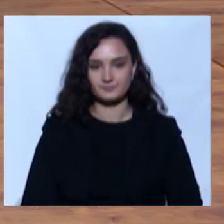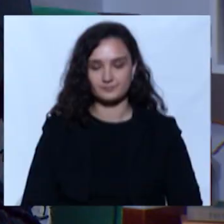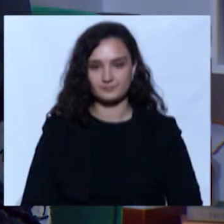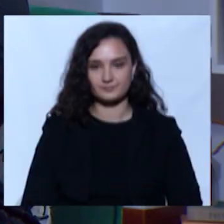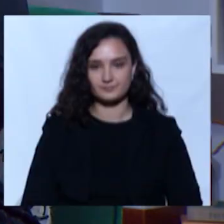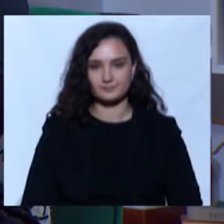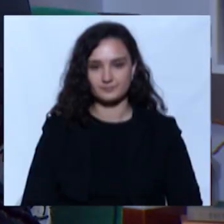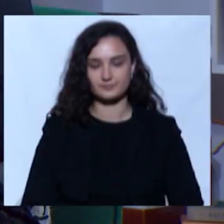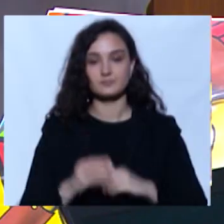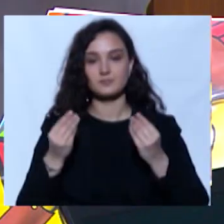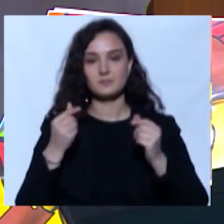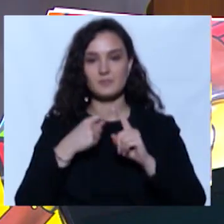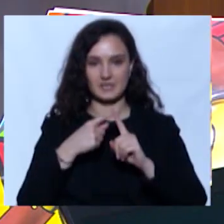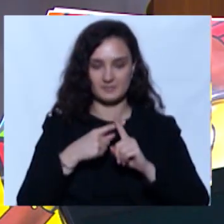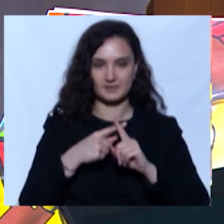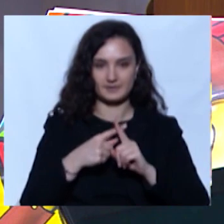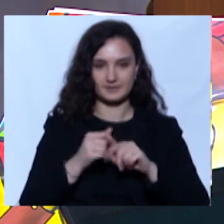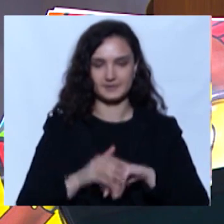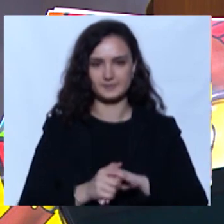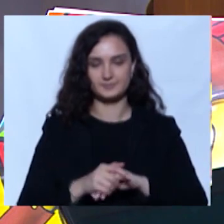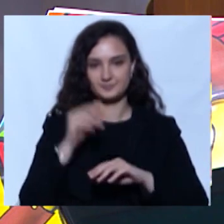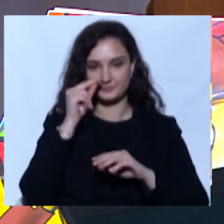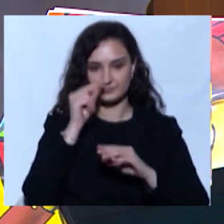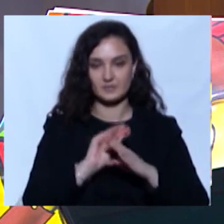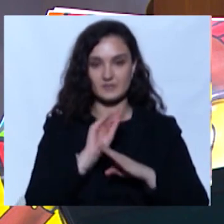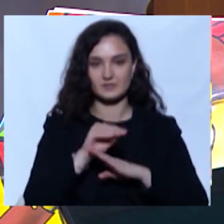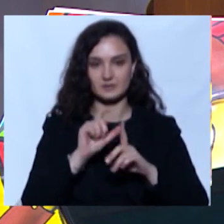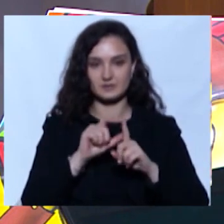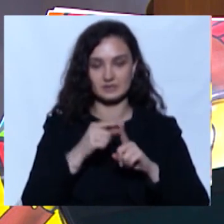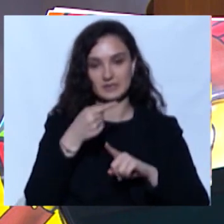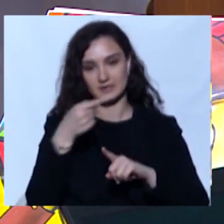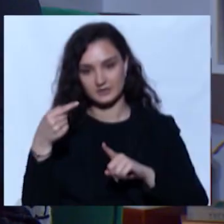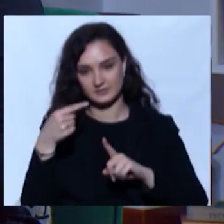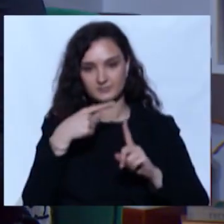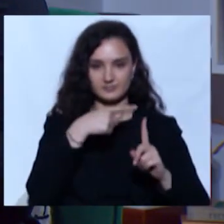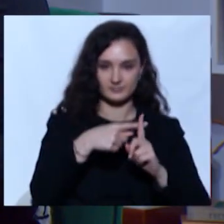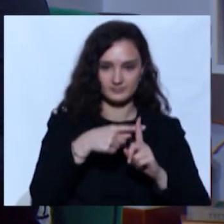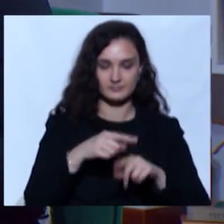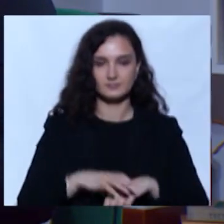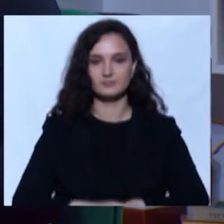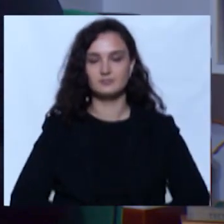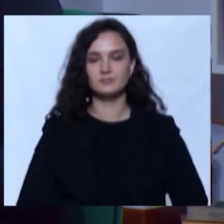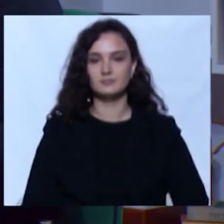Math. In math, we learn to add and subtract.